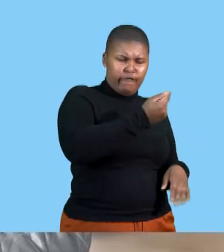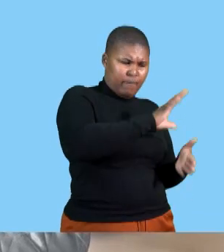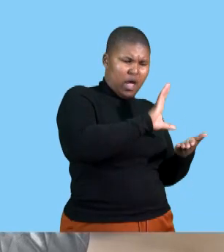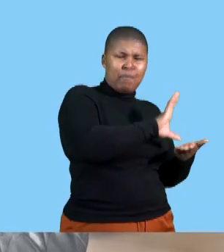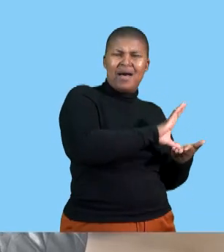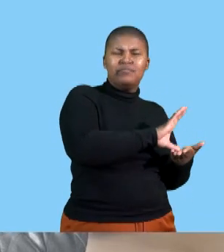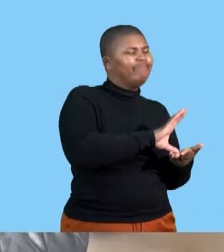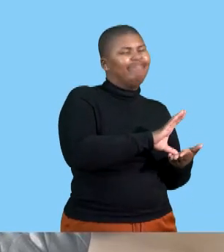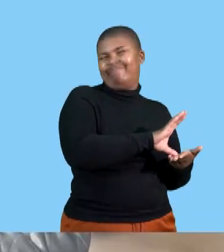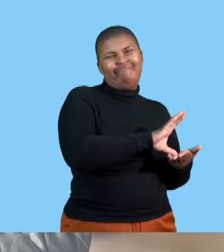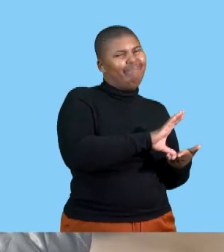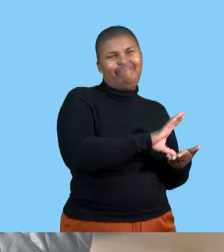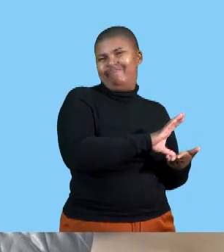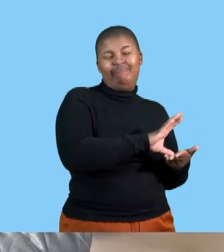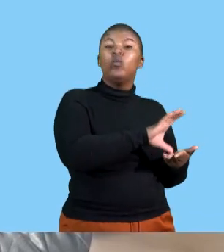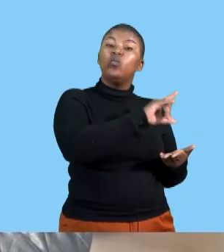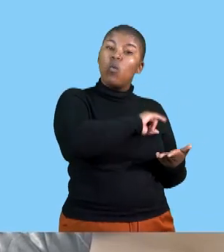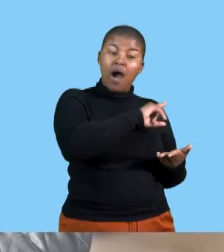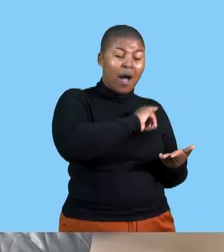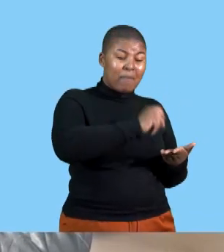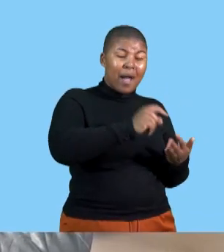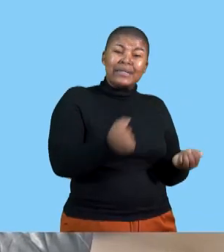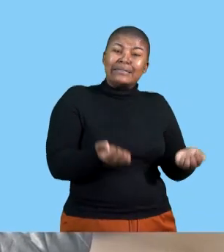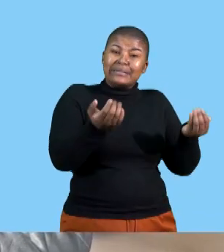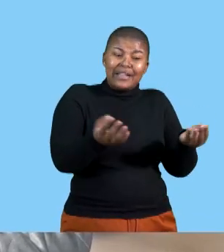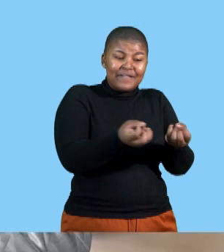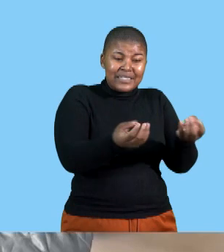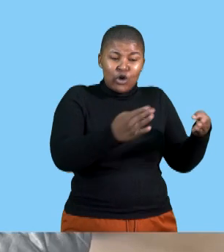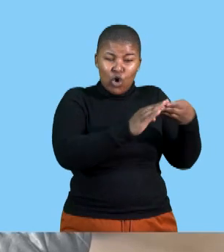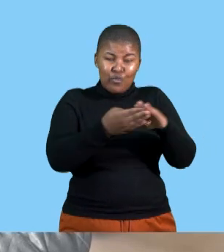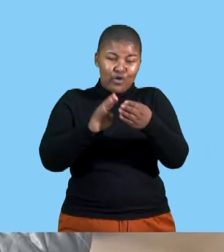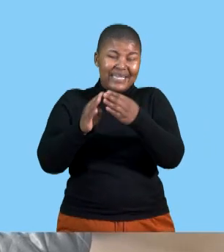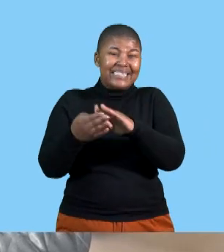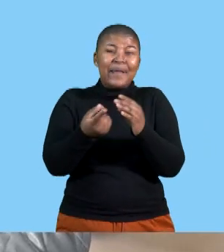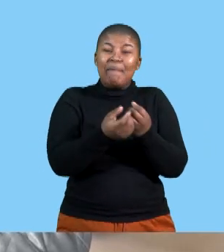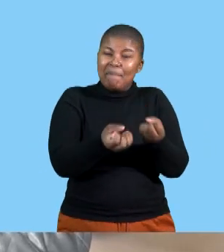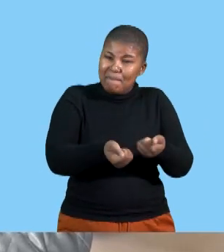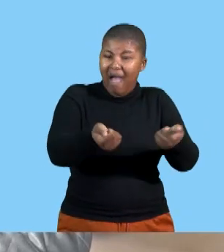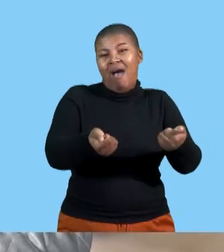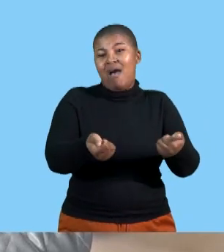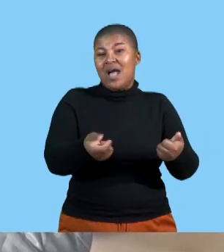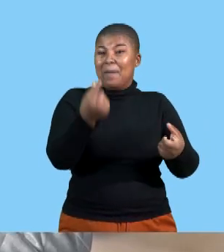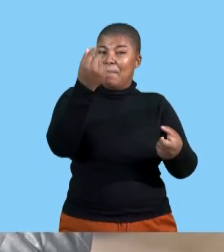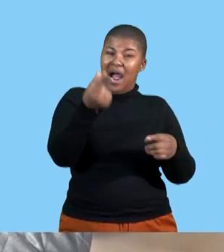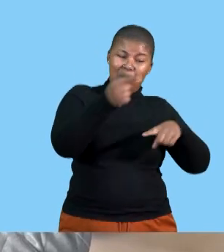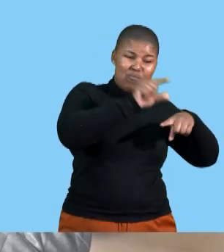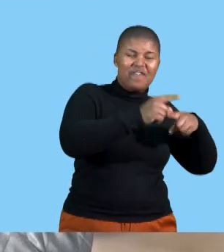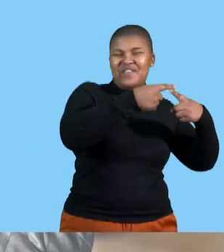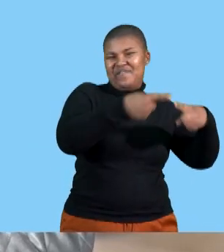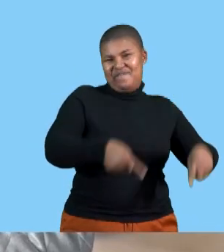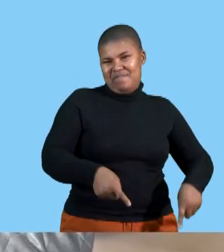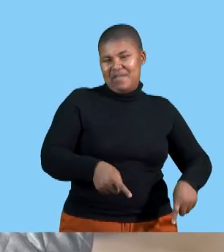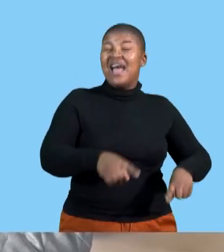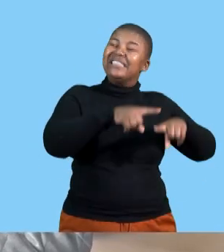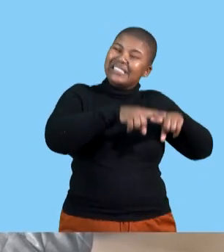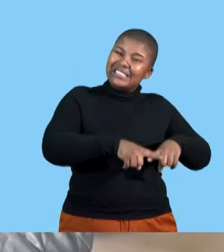charge. So it can be difficult to generate enough capital. And because they rely on government